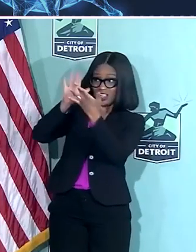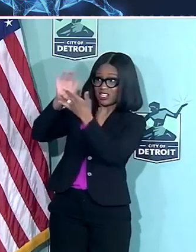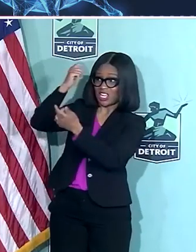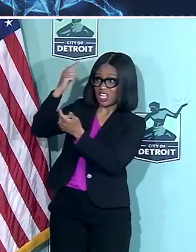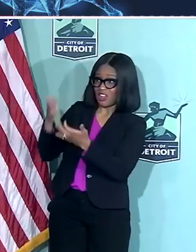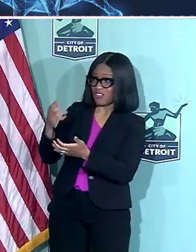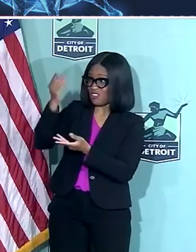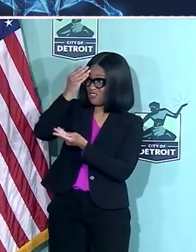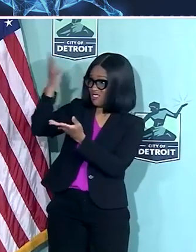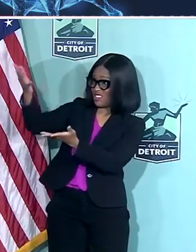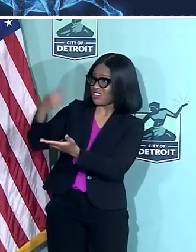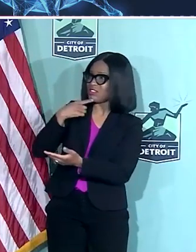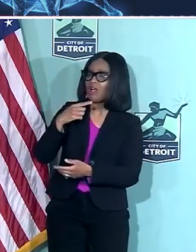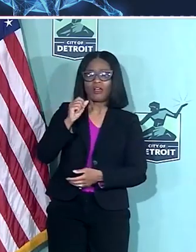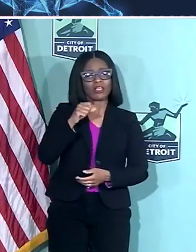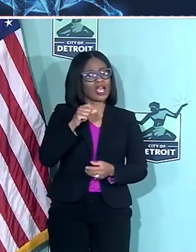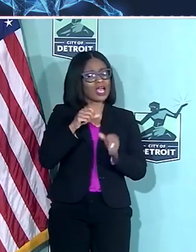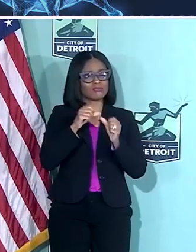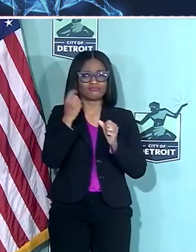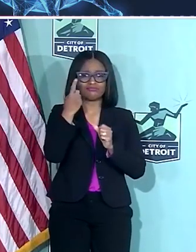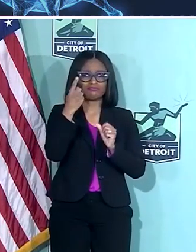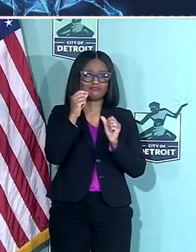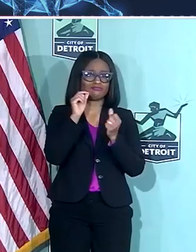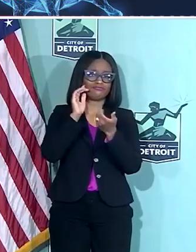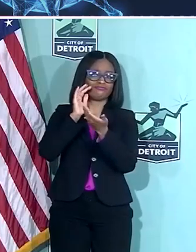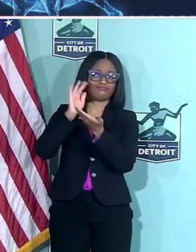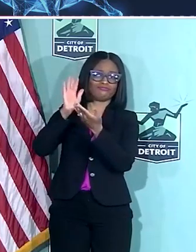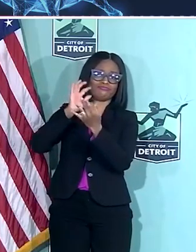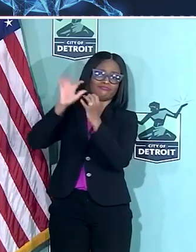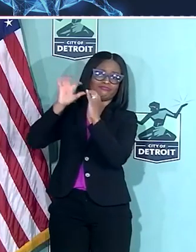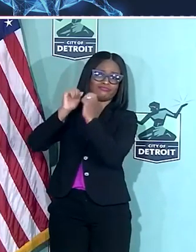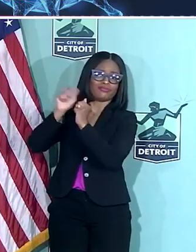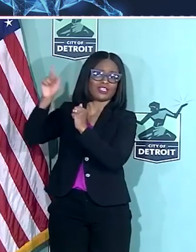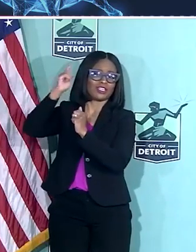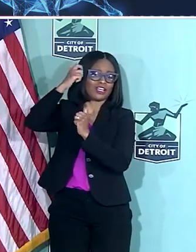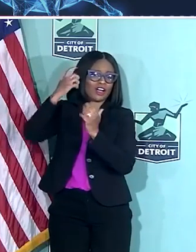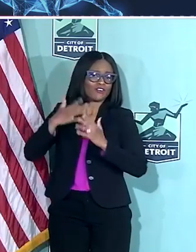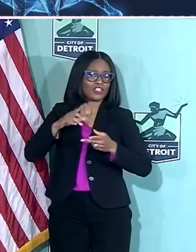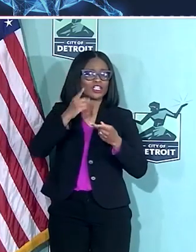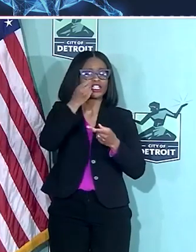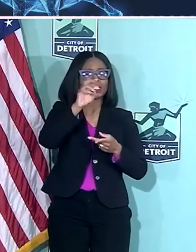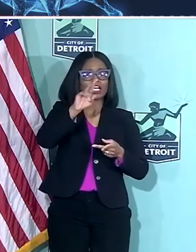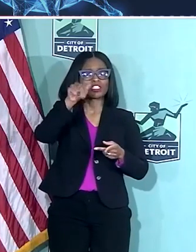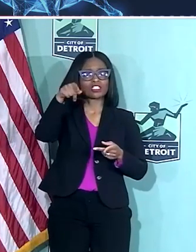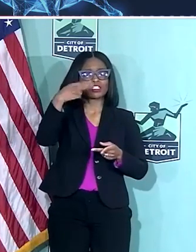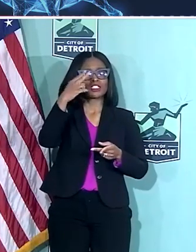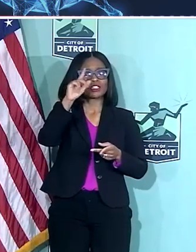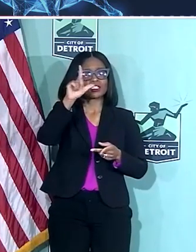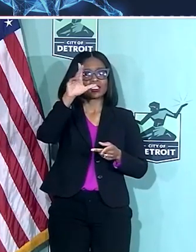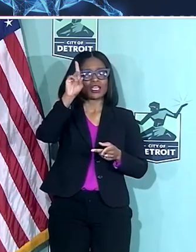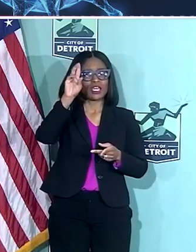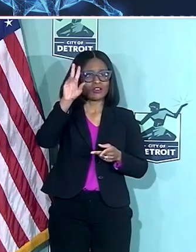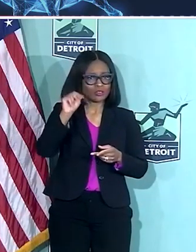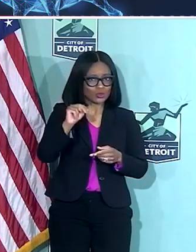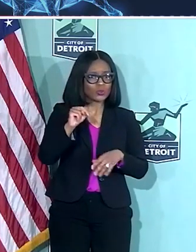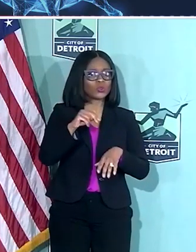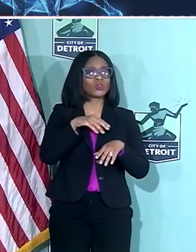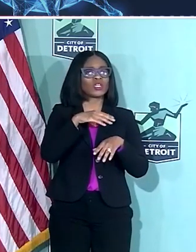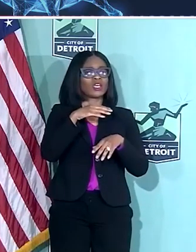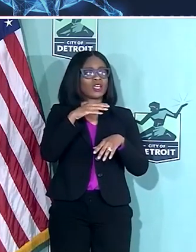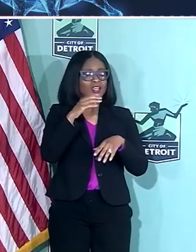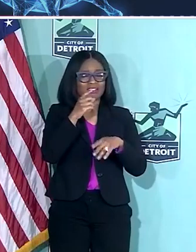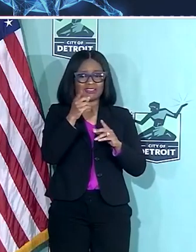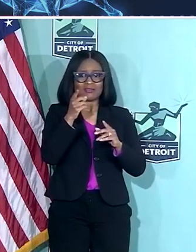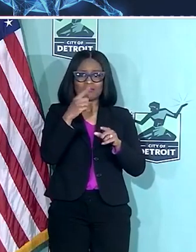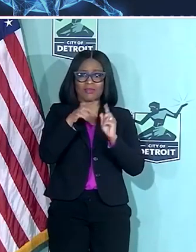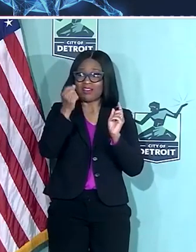phase 4? I'm in constant communication with the governor, with Dr. Caldoun, et cetera, and they have a lot of competing pressures, but they've got to